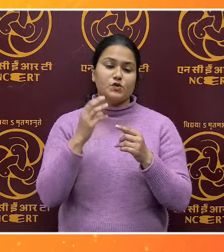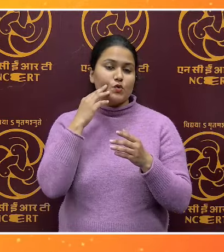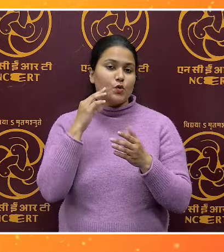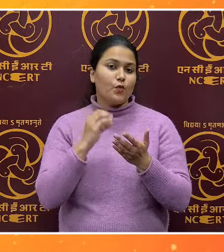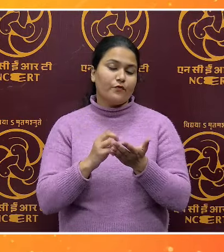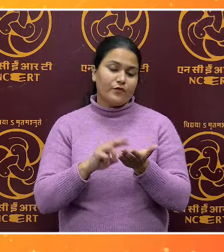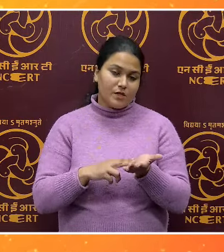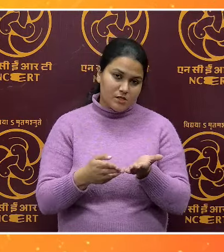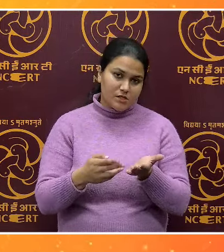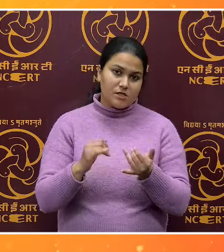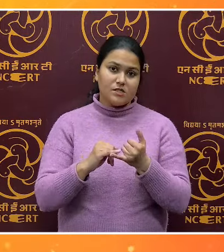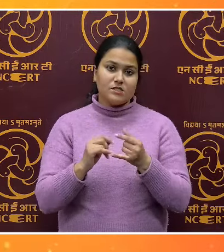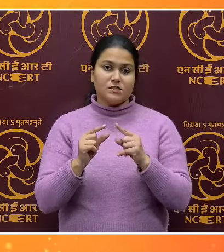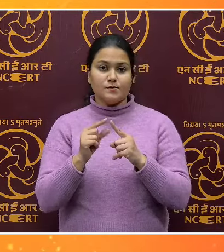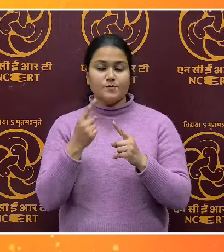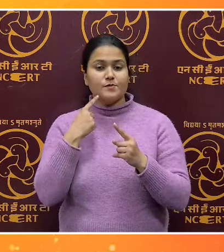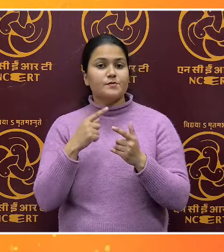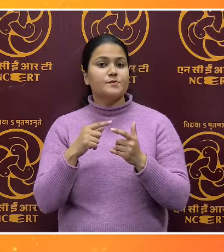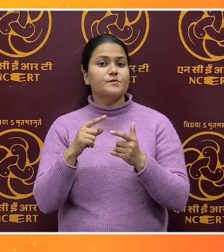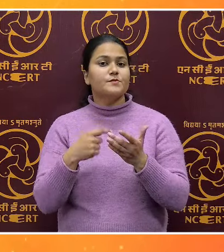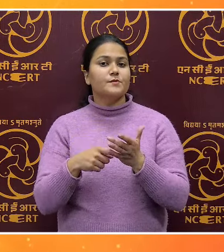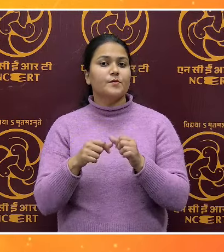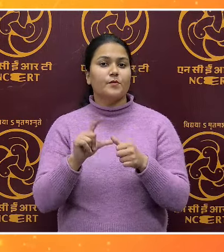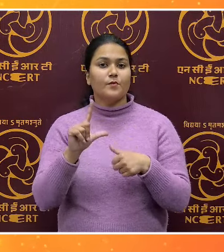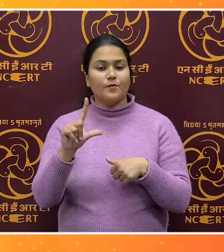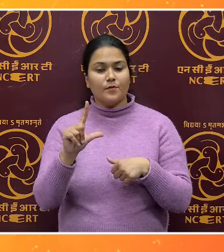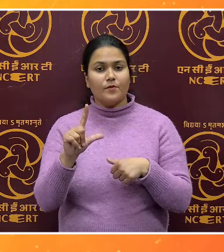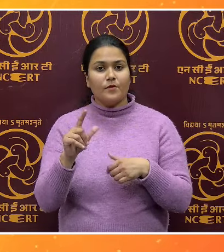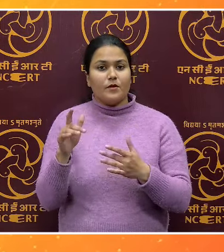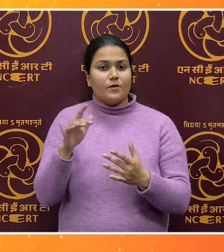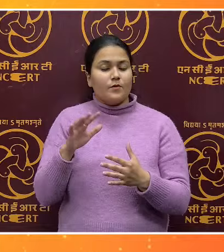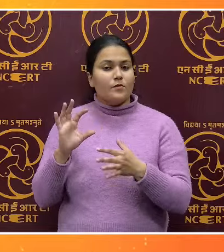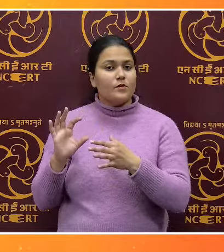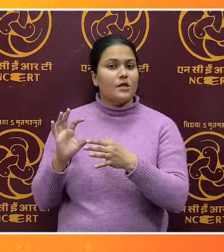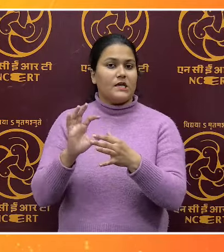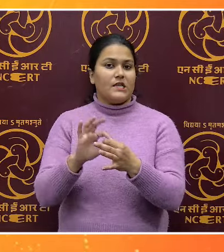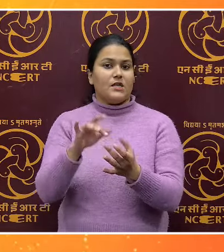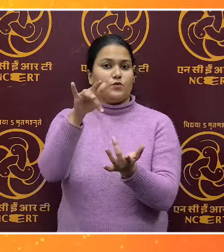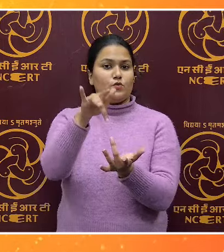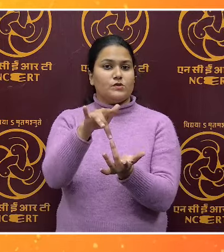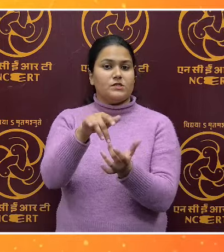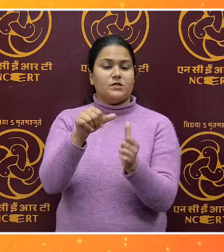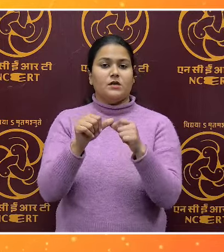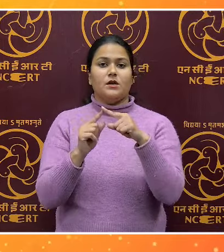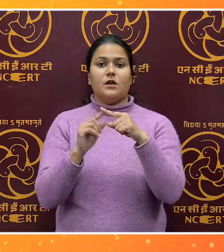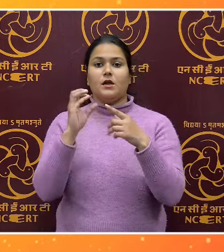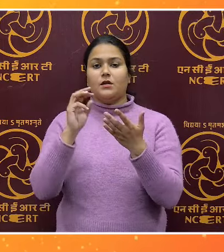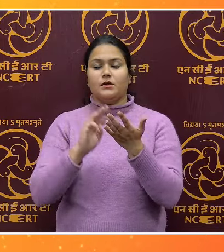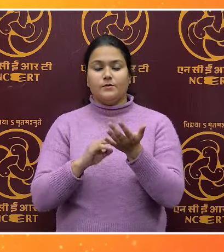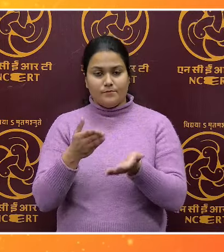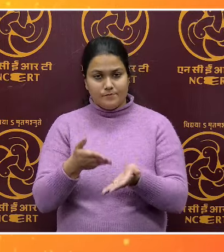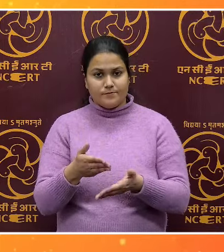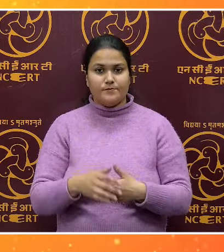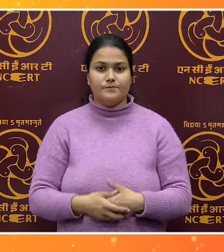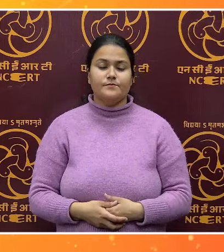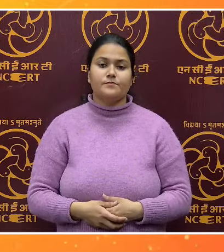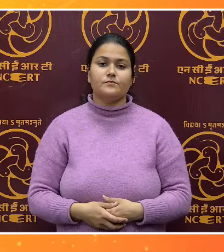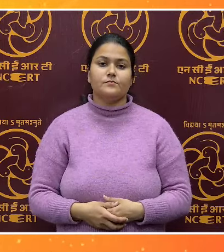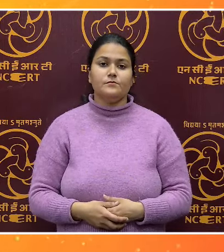atoms which are directly attached to the central atom or ion define a coordination